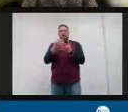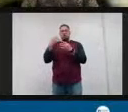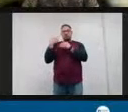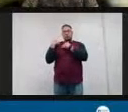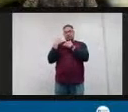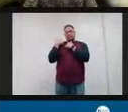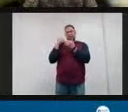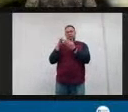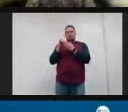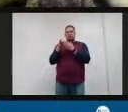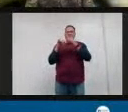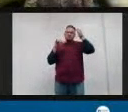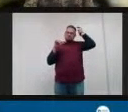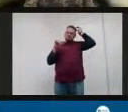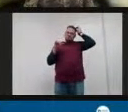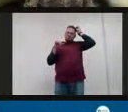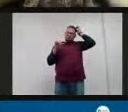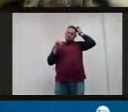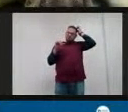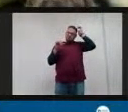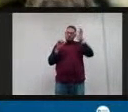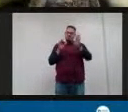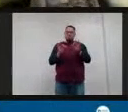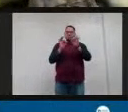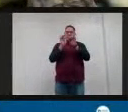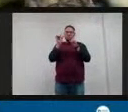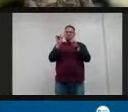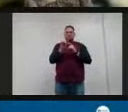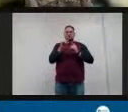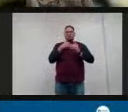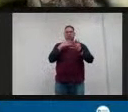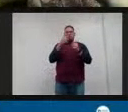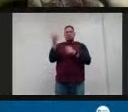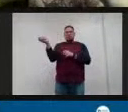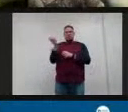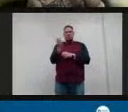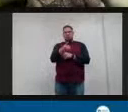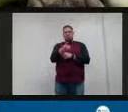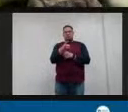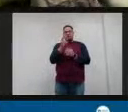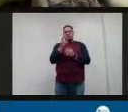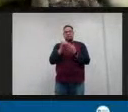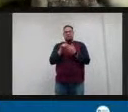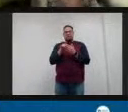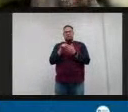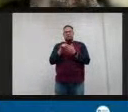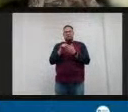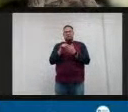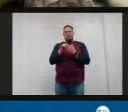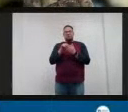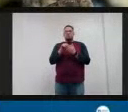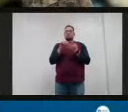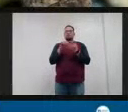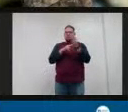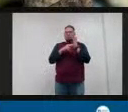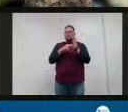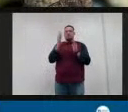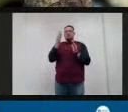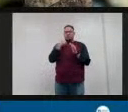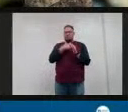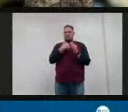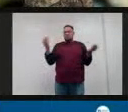important word I would like to see inserted somewhere, because that is the ultimate purpose for which we are serving.